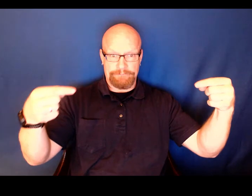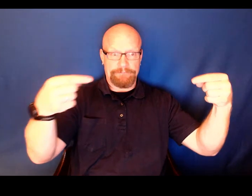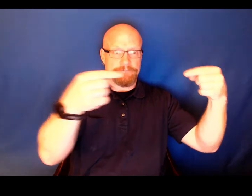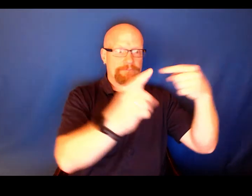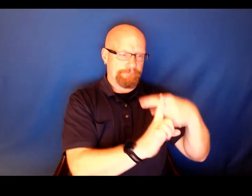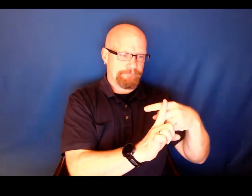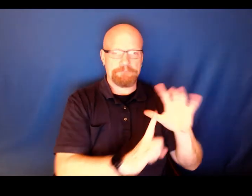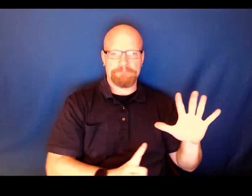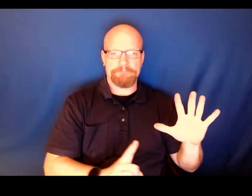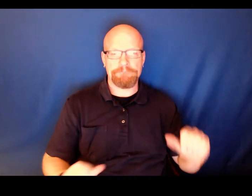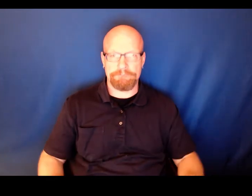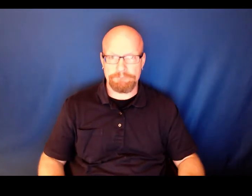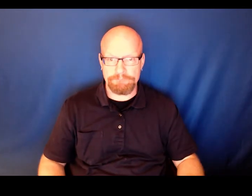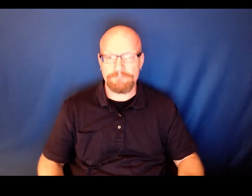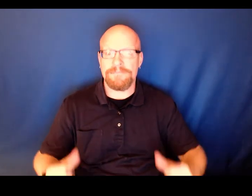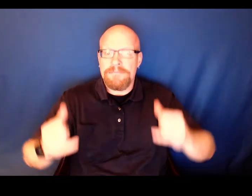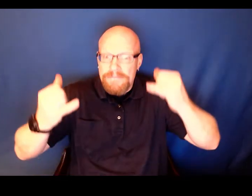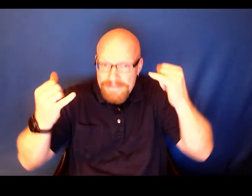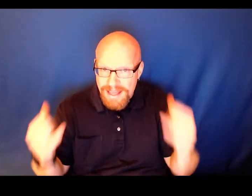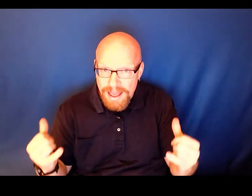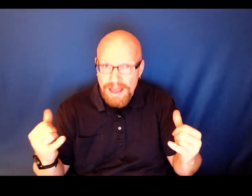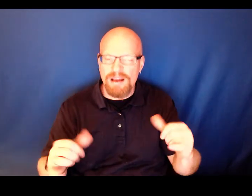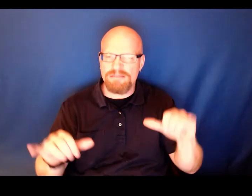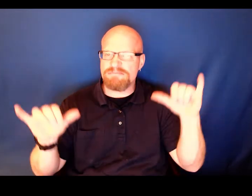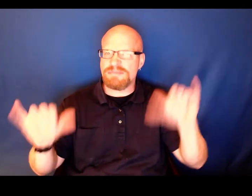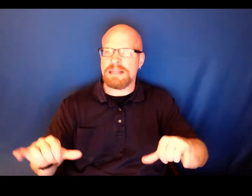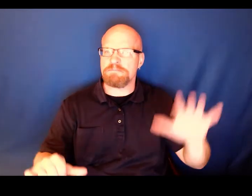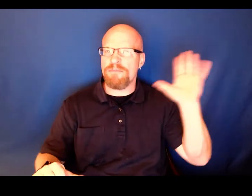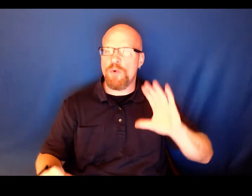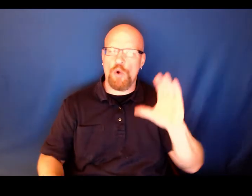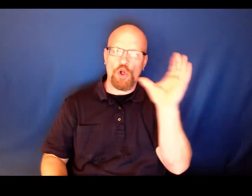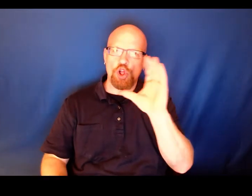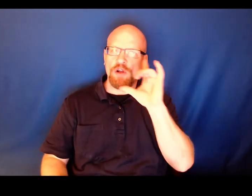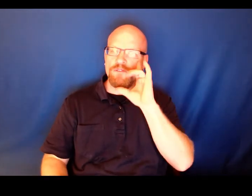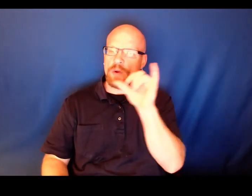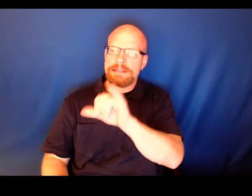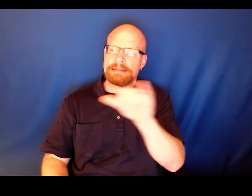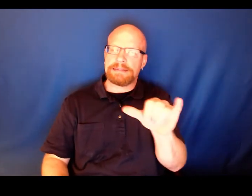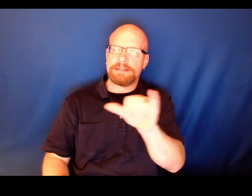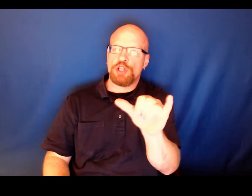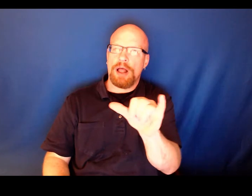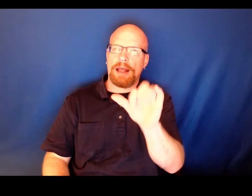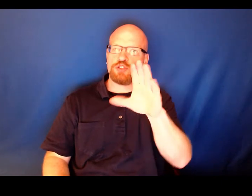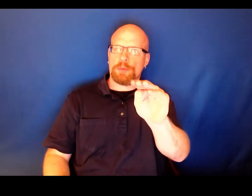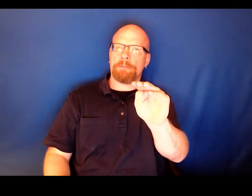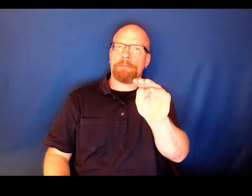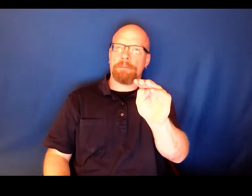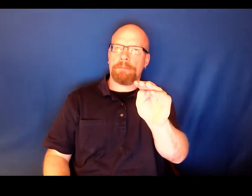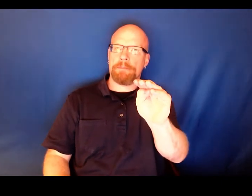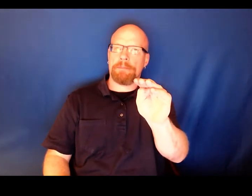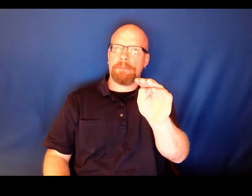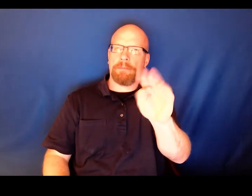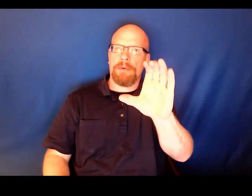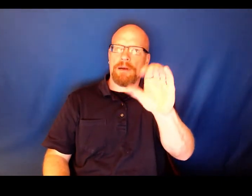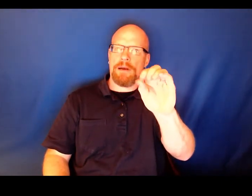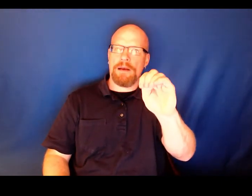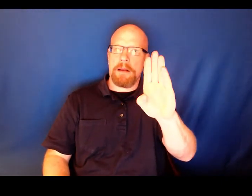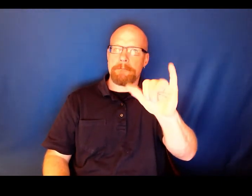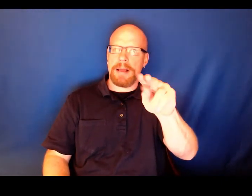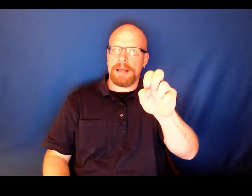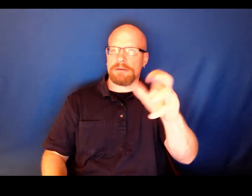Same with the 2x and the 5, of course, like I just said. So now it's the same as before. We're looking for like terms and combining like